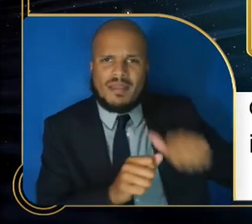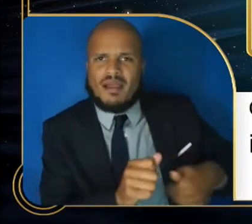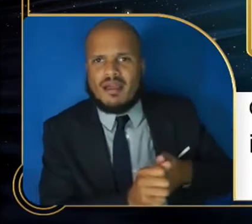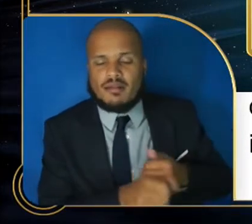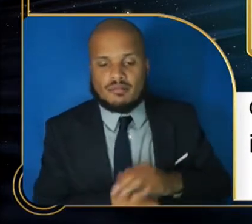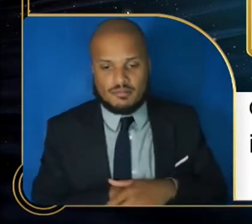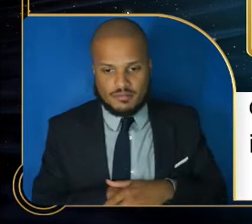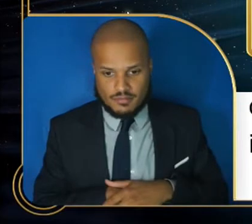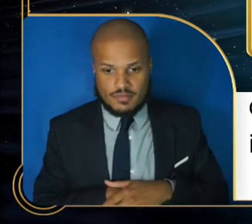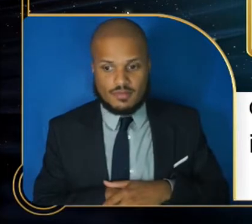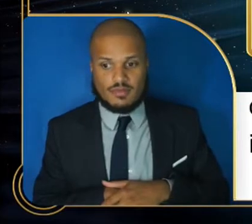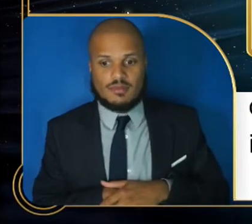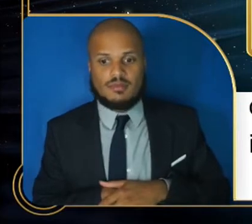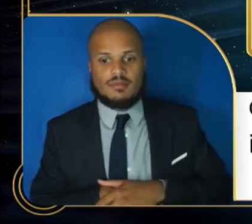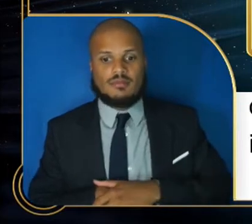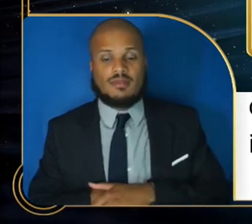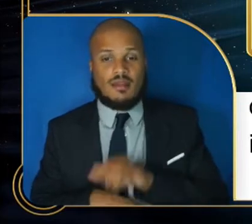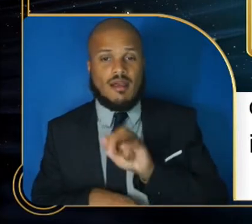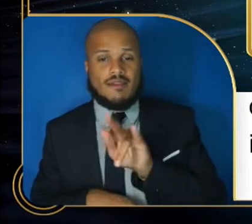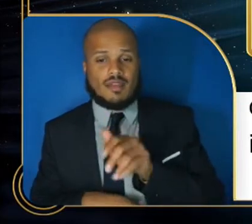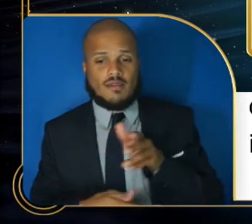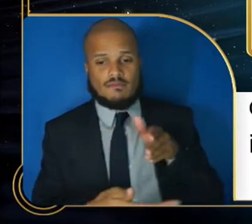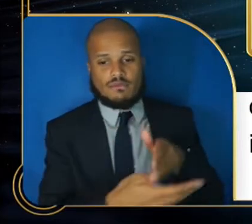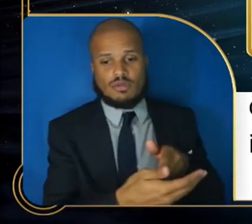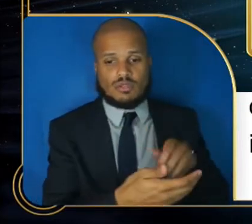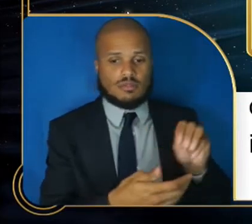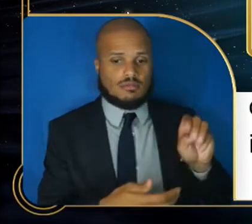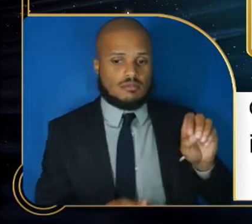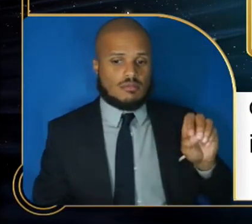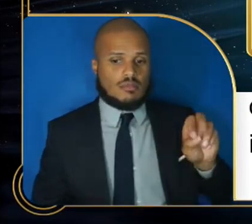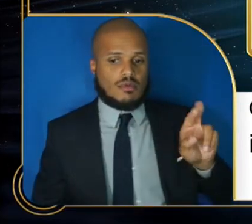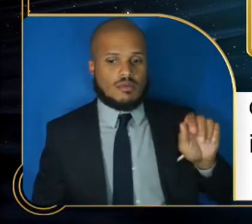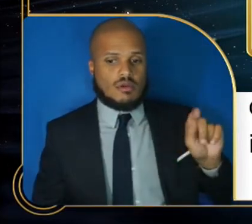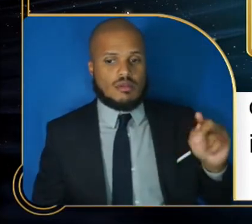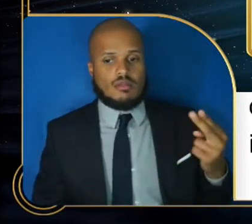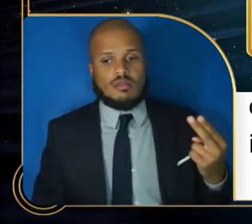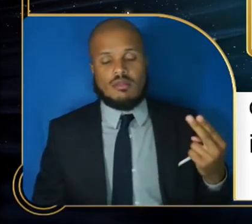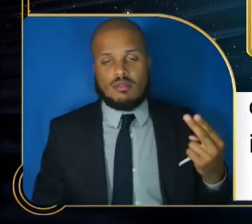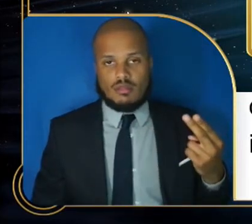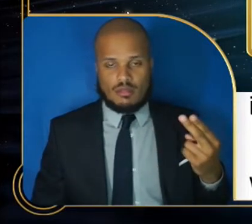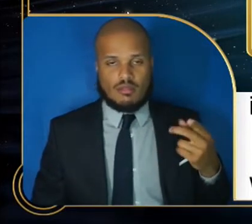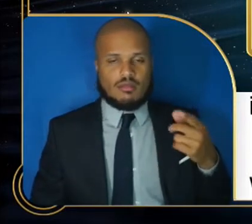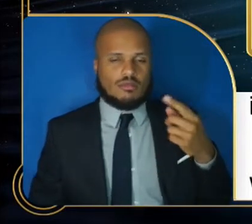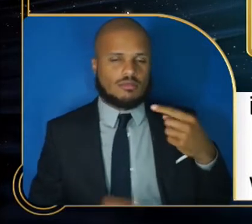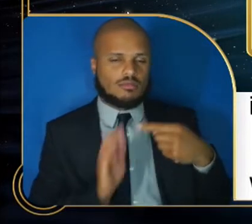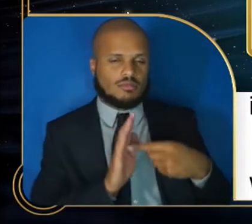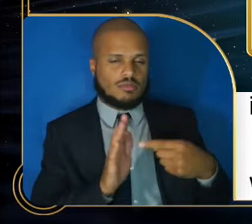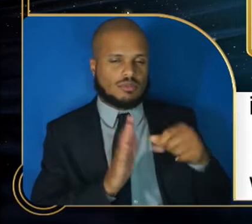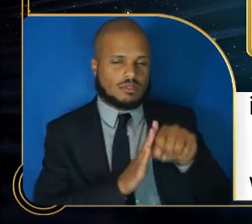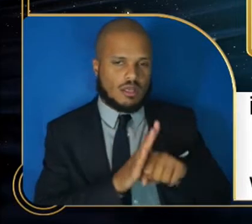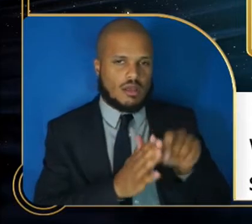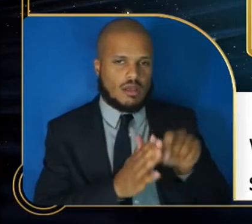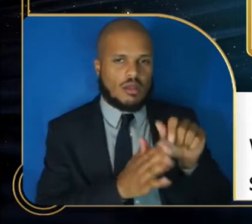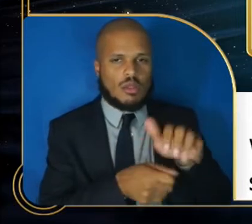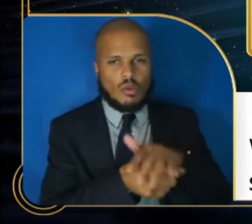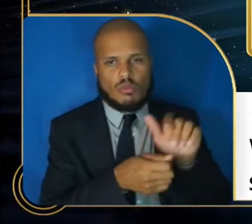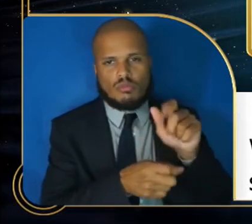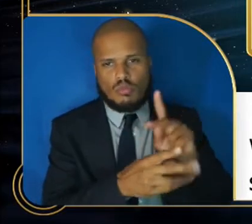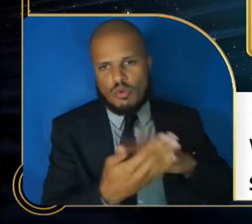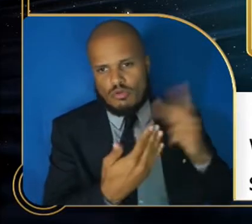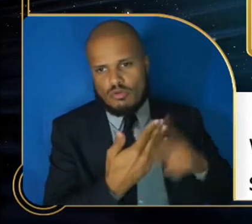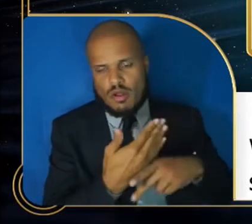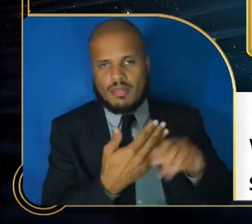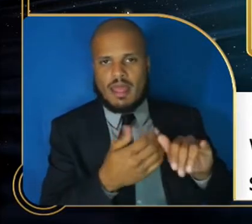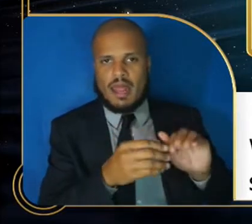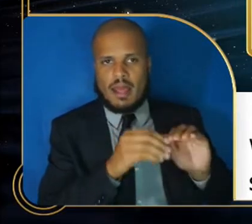Beth explained how and why the Americans with Disabilities Act applied to state and local programs that were implemented through